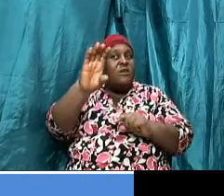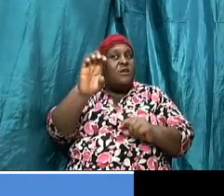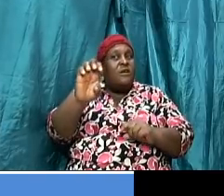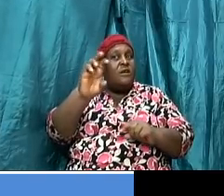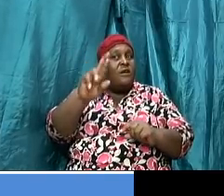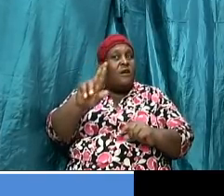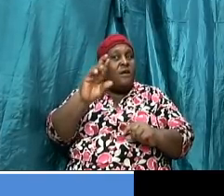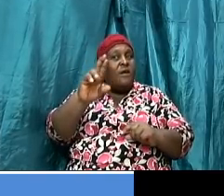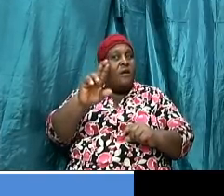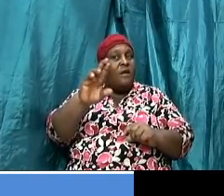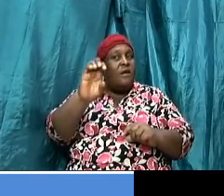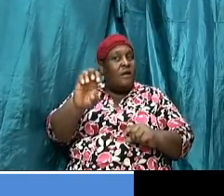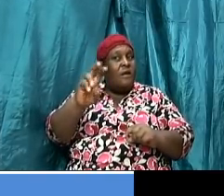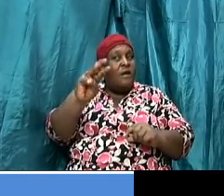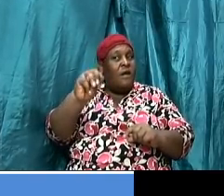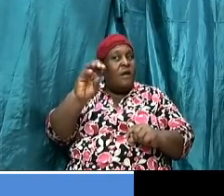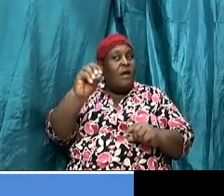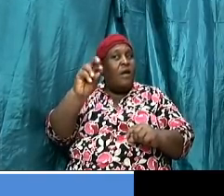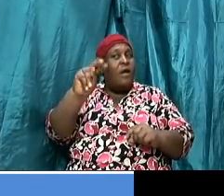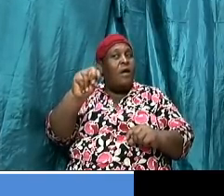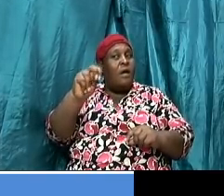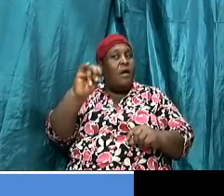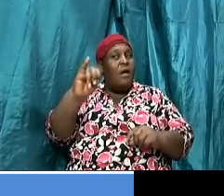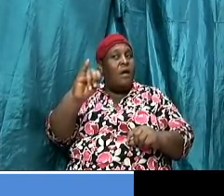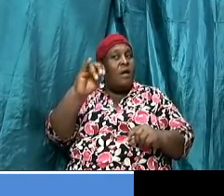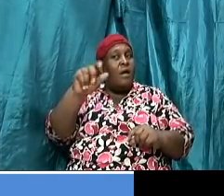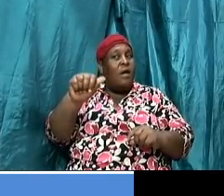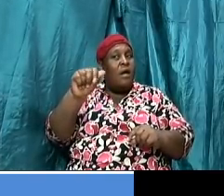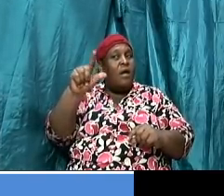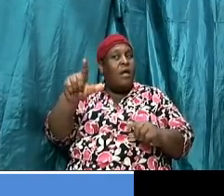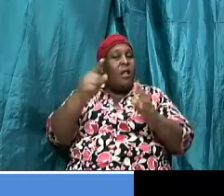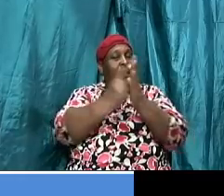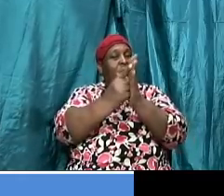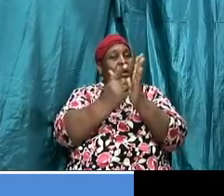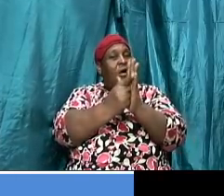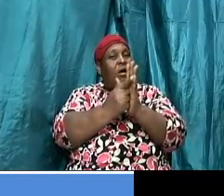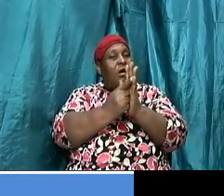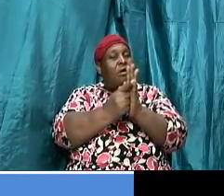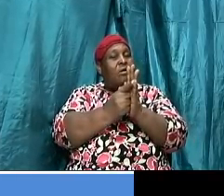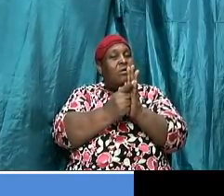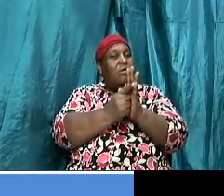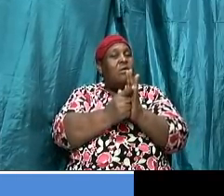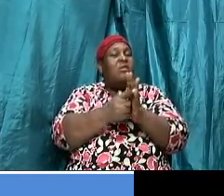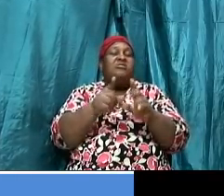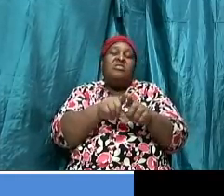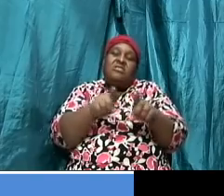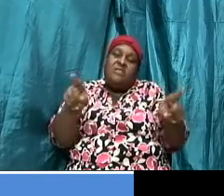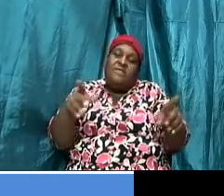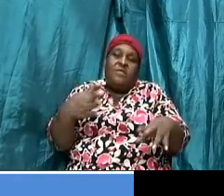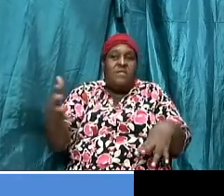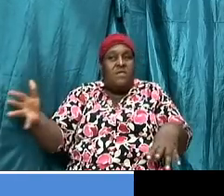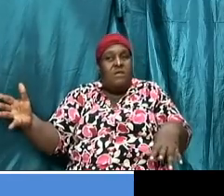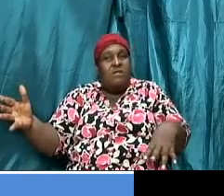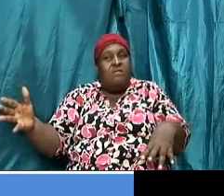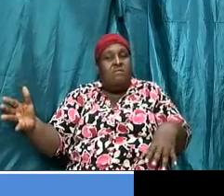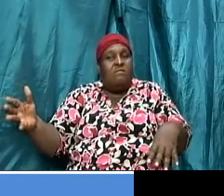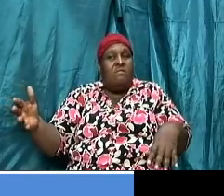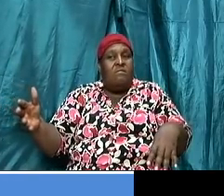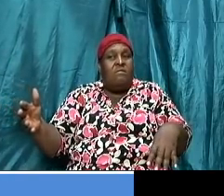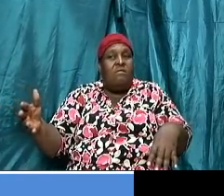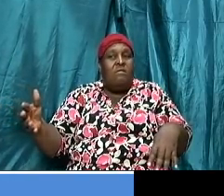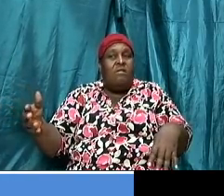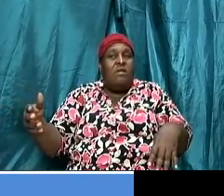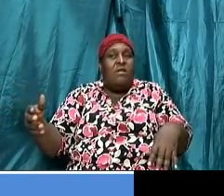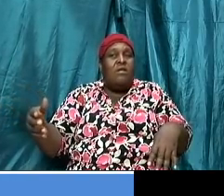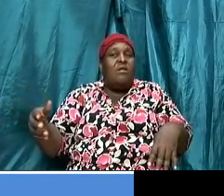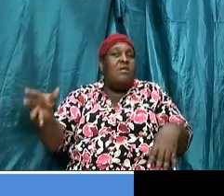it. I put it to you tonight that the ceremonial law, that